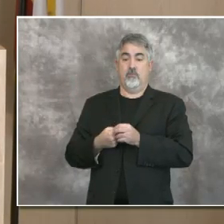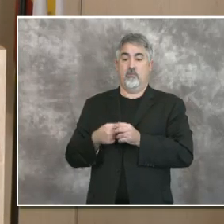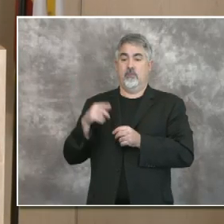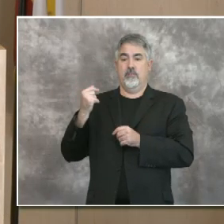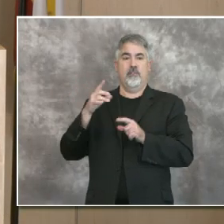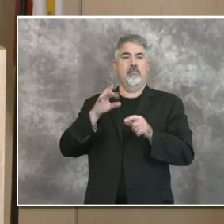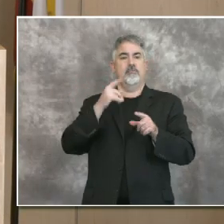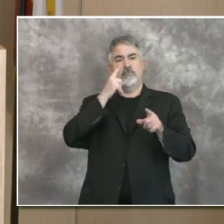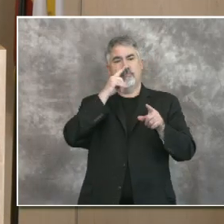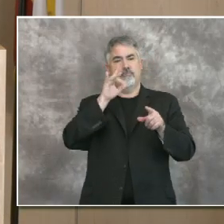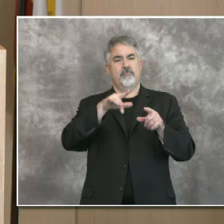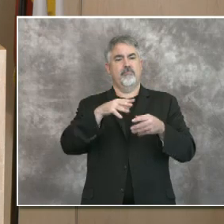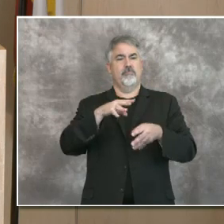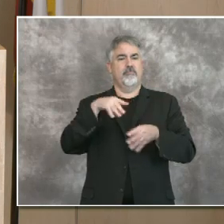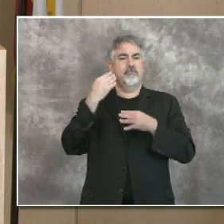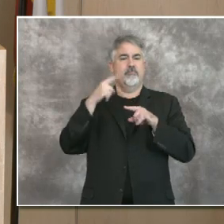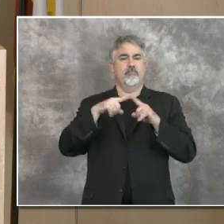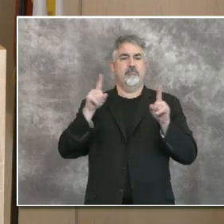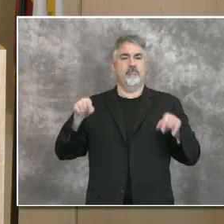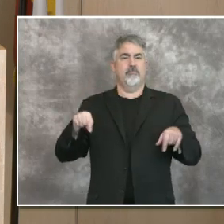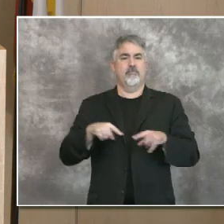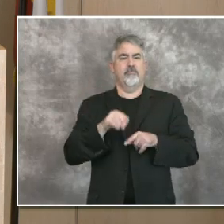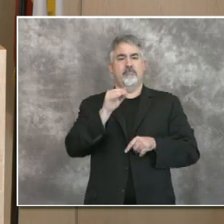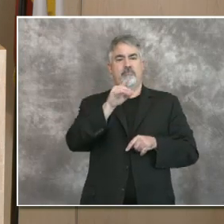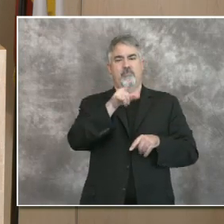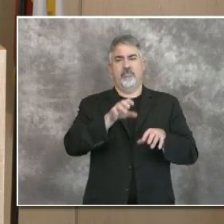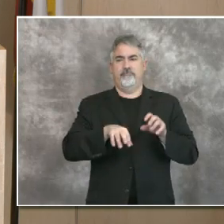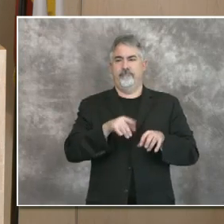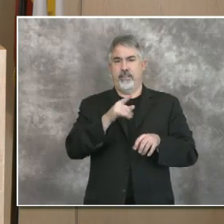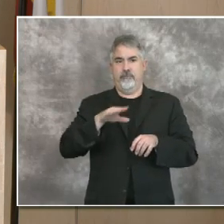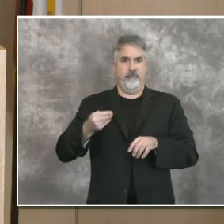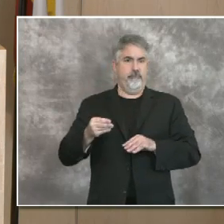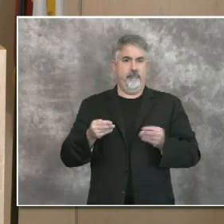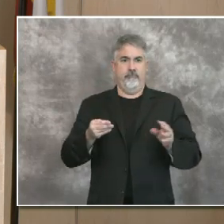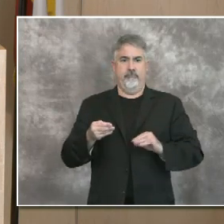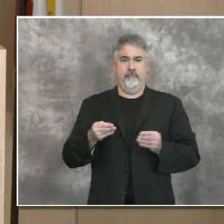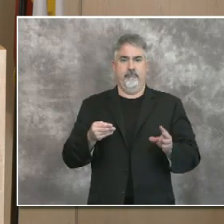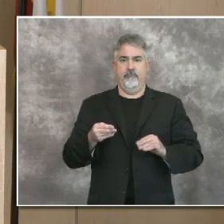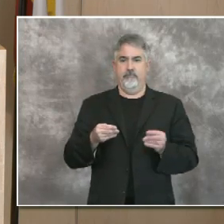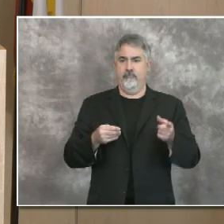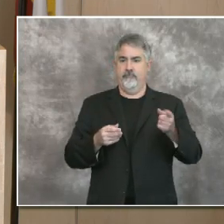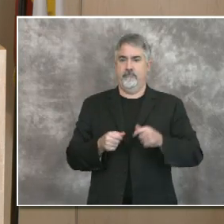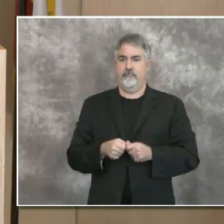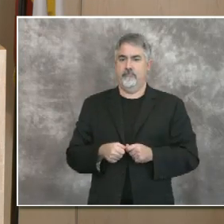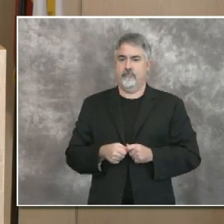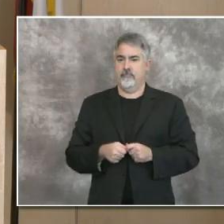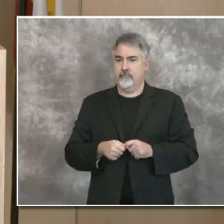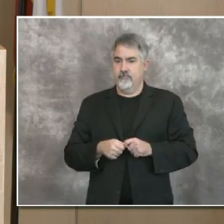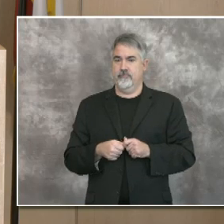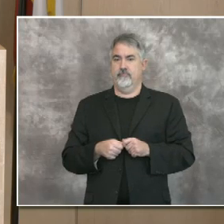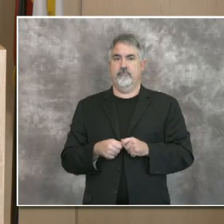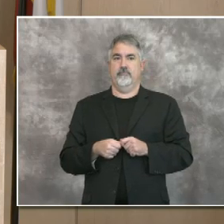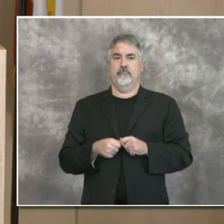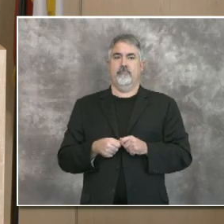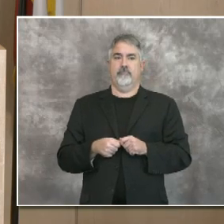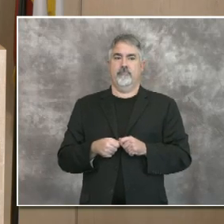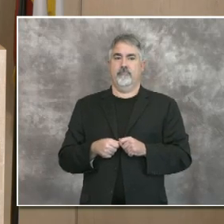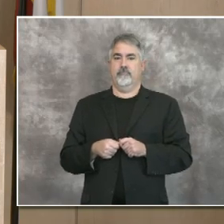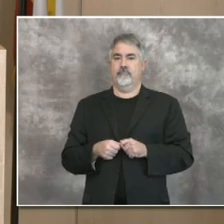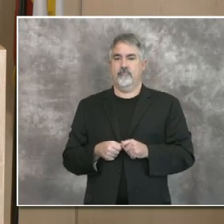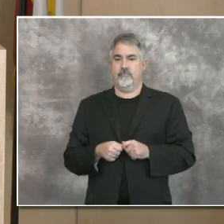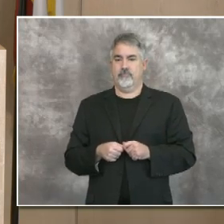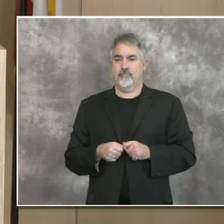And I use that to transition to show you the graphic where we are on a downward slope for both influenza-like